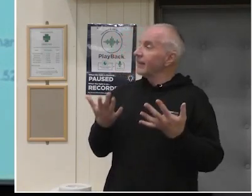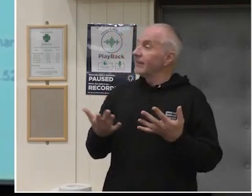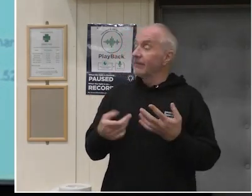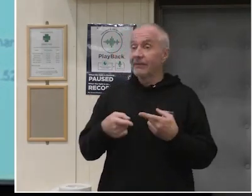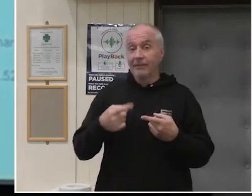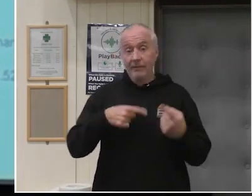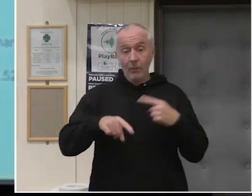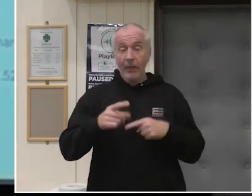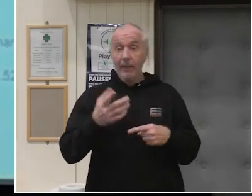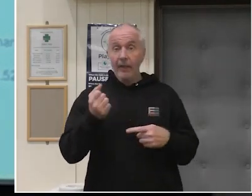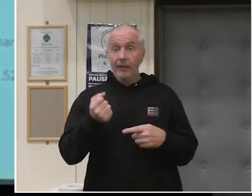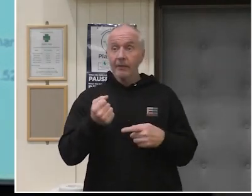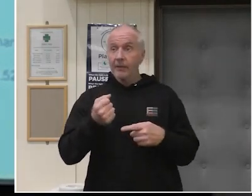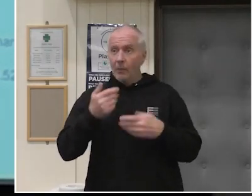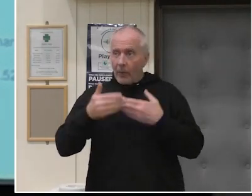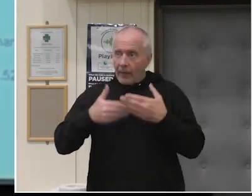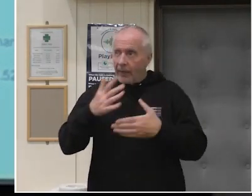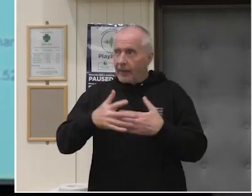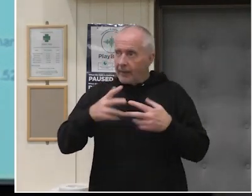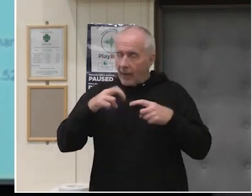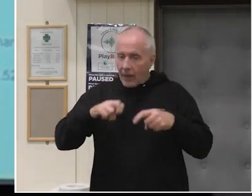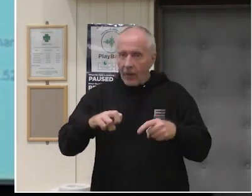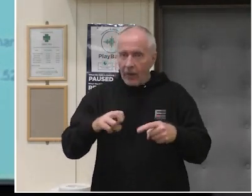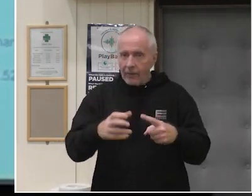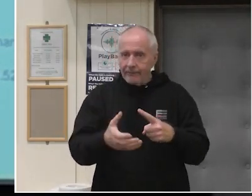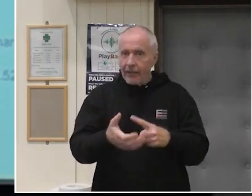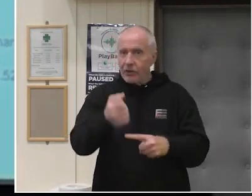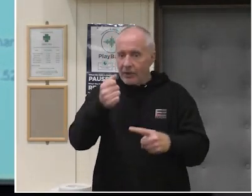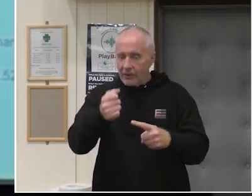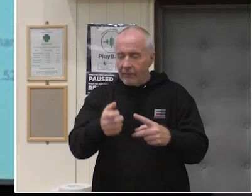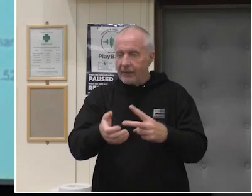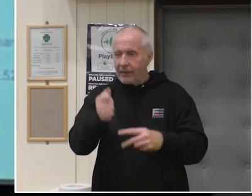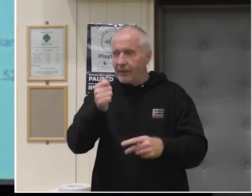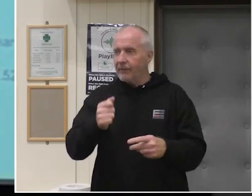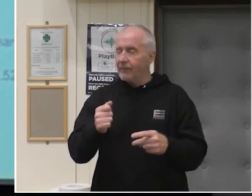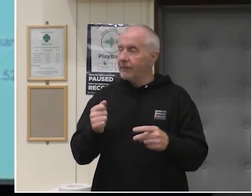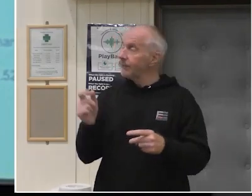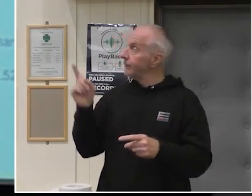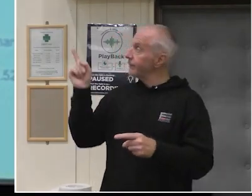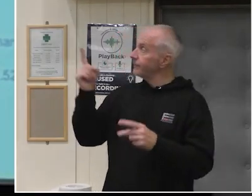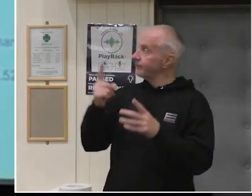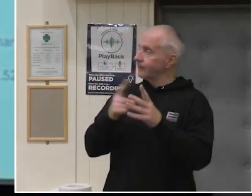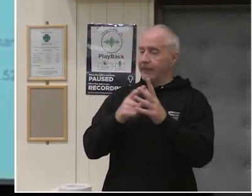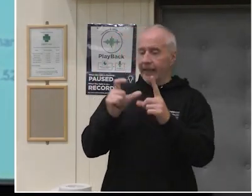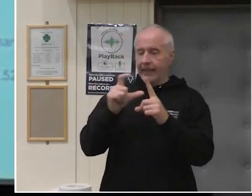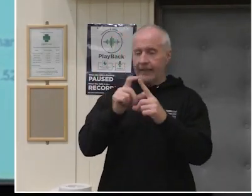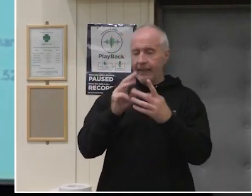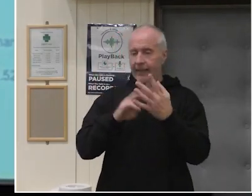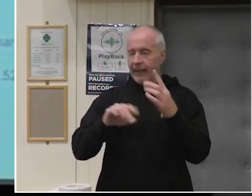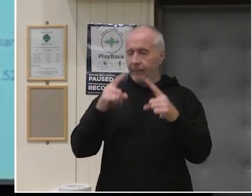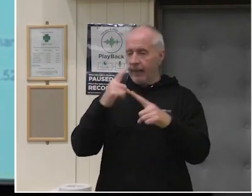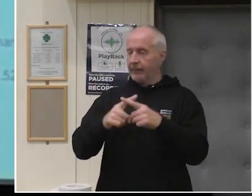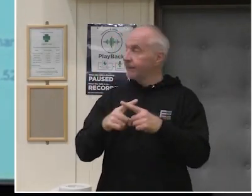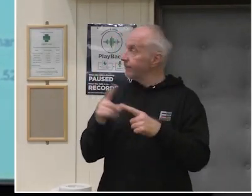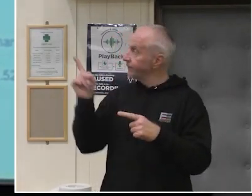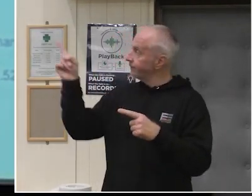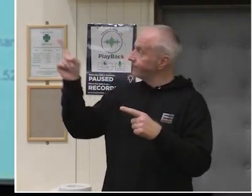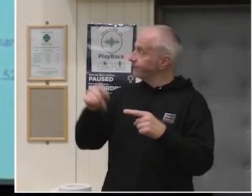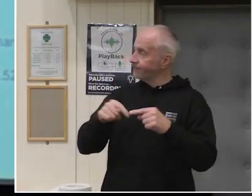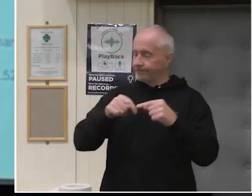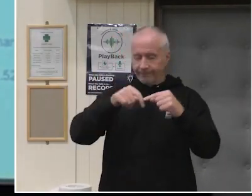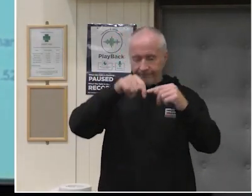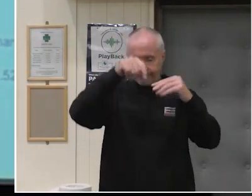work. We're getting somewhere. Now, this is ADMX. These ones that are plunging down deeper are its current